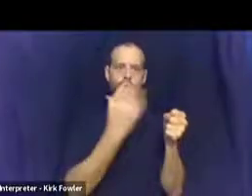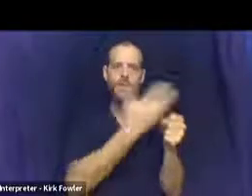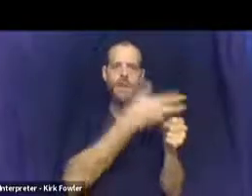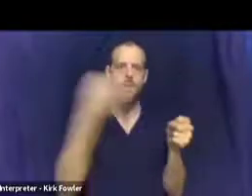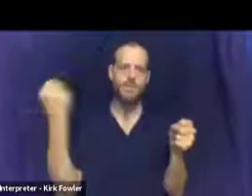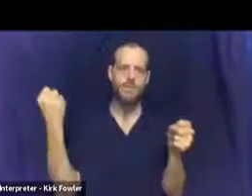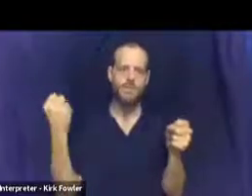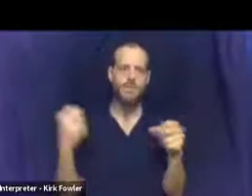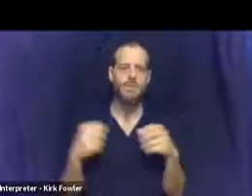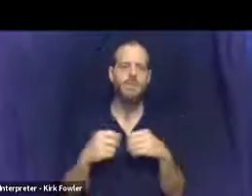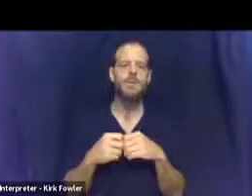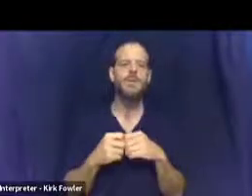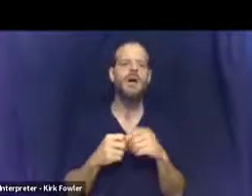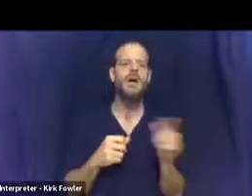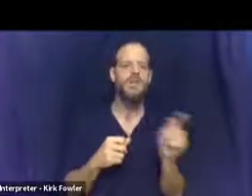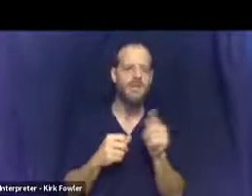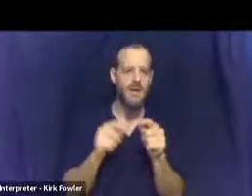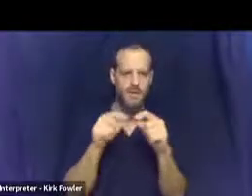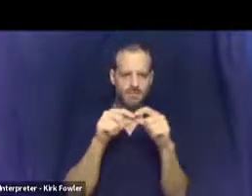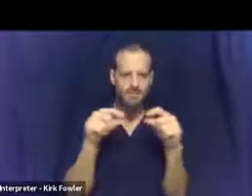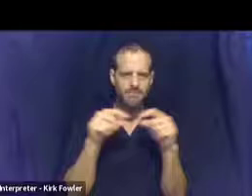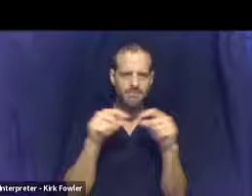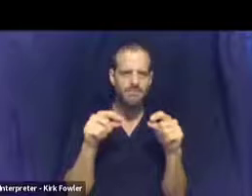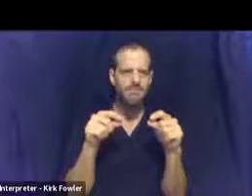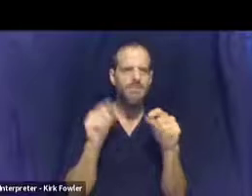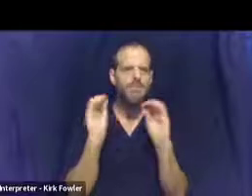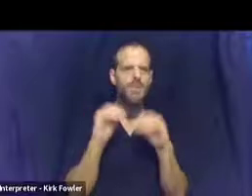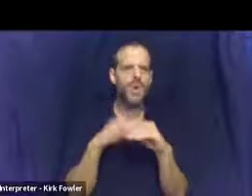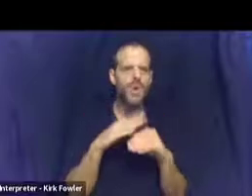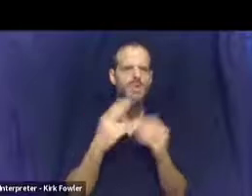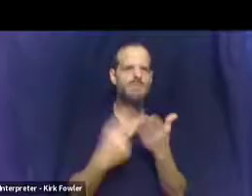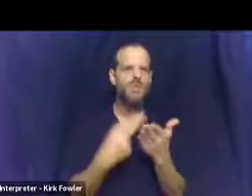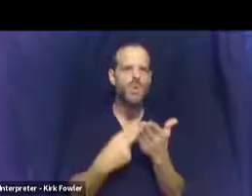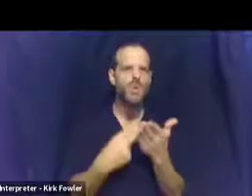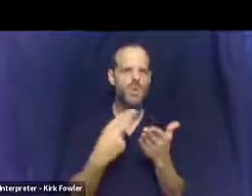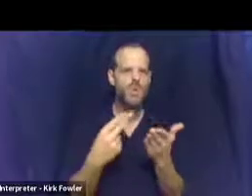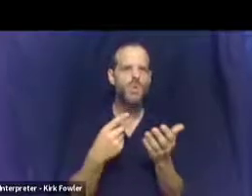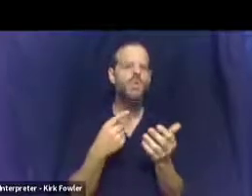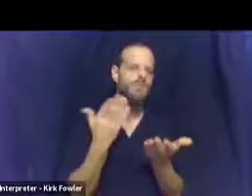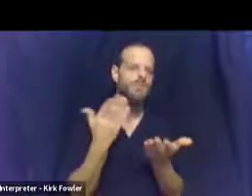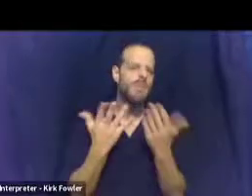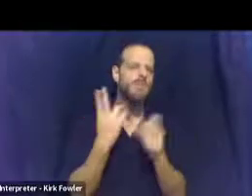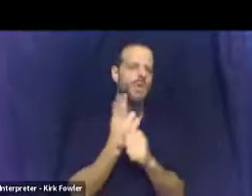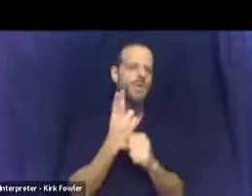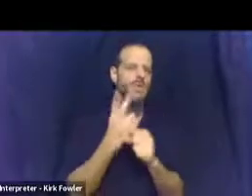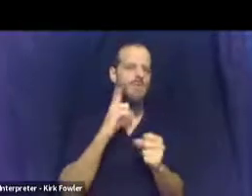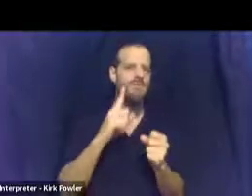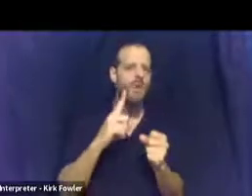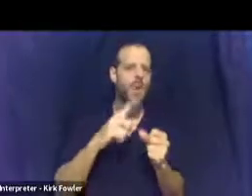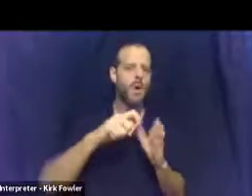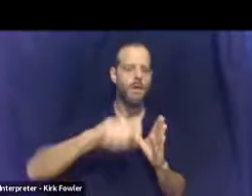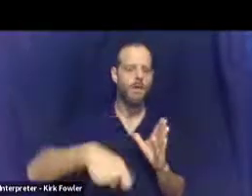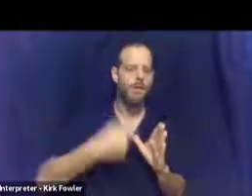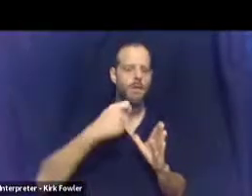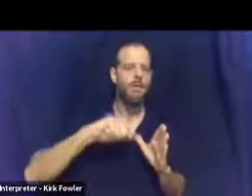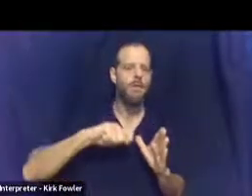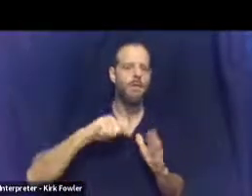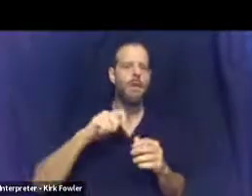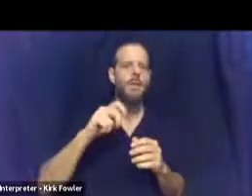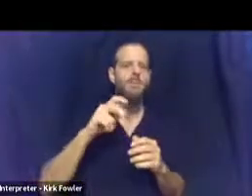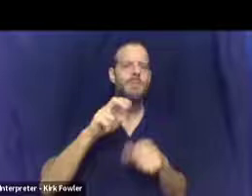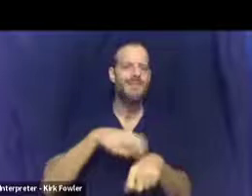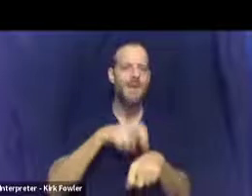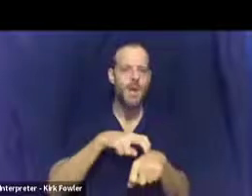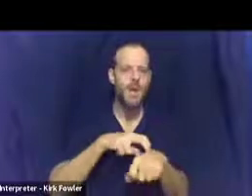like the little Velcro grips that you might put on a spoon. So that might be what he uses when he scoops his potatoes. The little puff